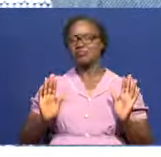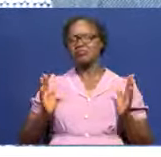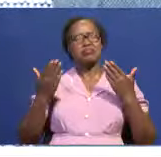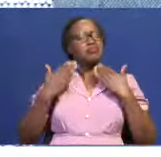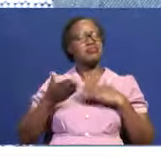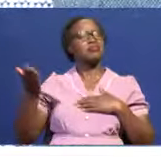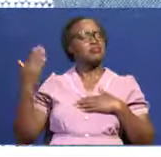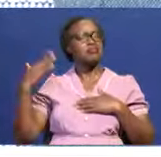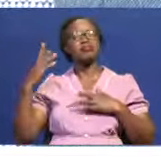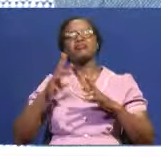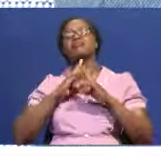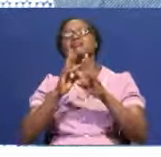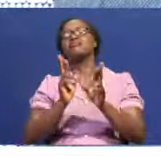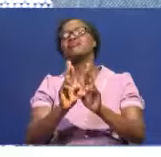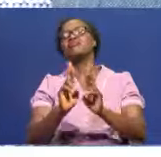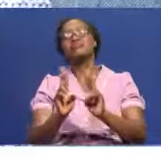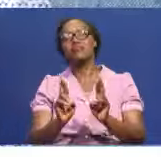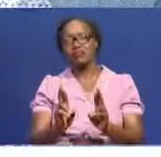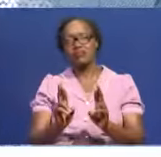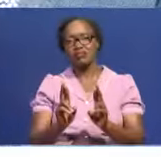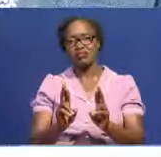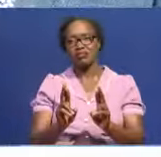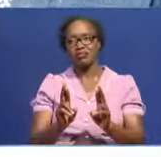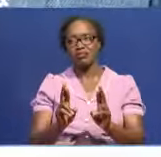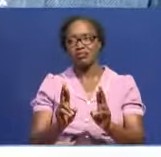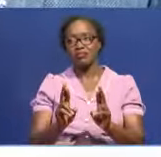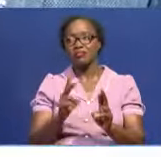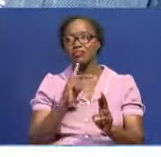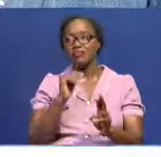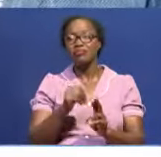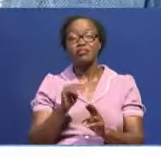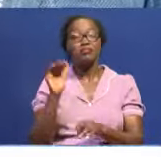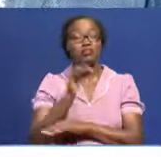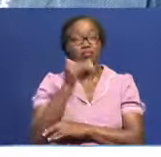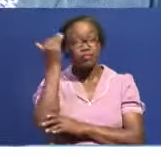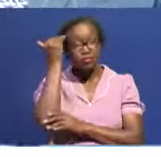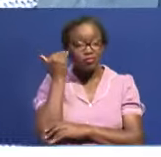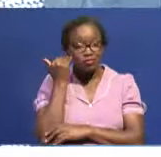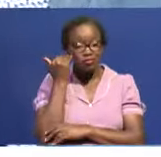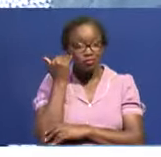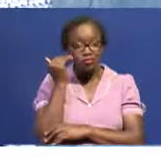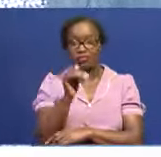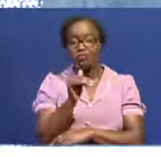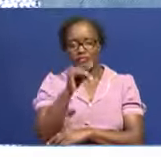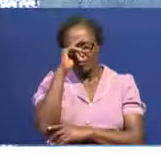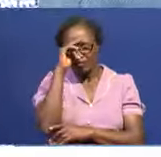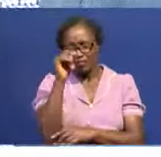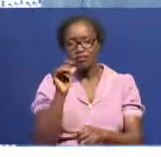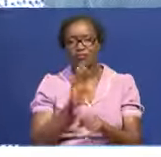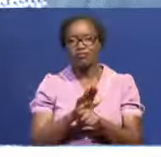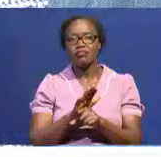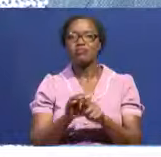kitambo na ripoti iko tayari kuenda kwa rais. Hiyo tunaomba koti yetu ambayo tuko na heshima